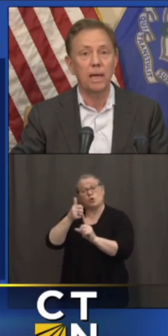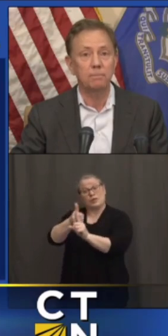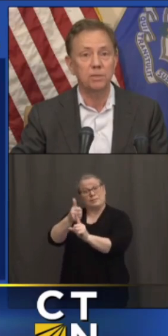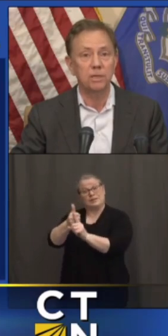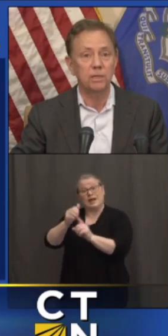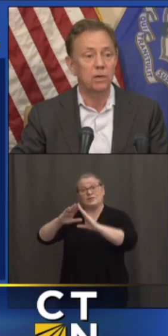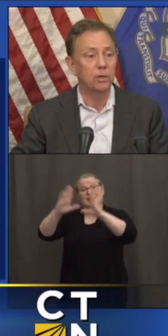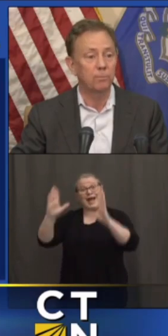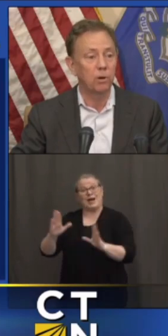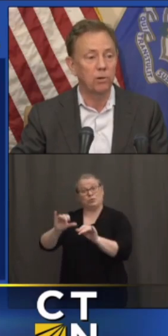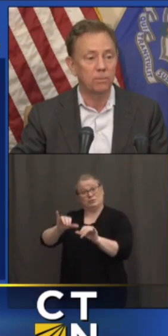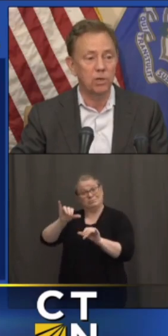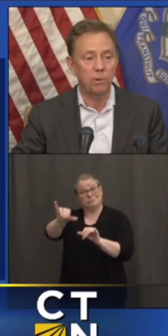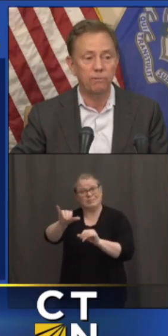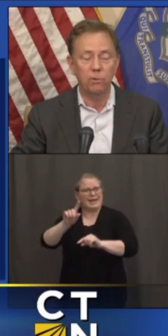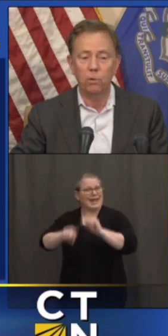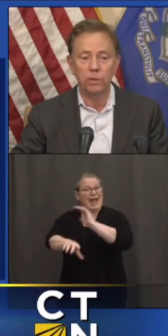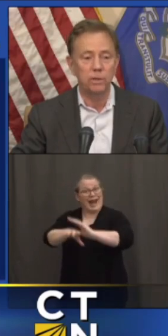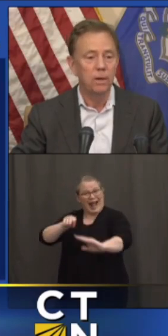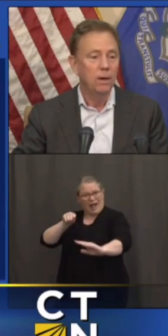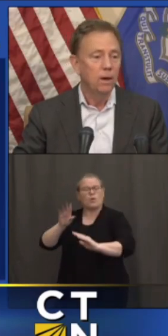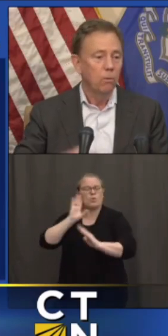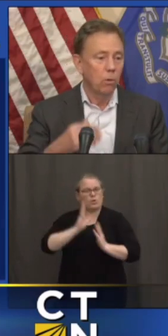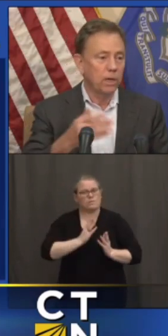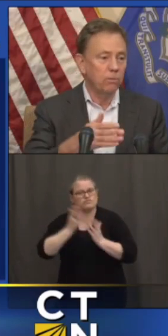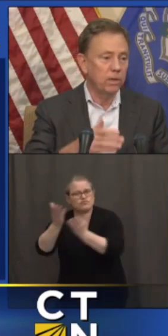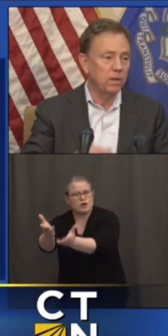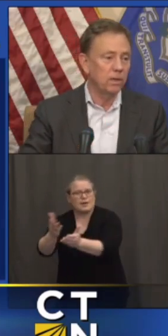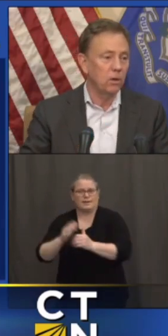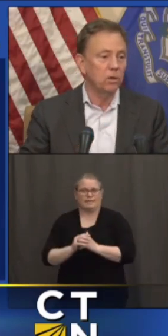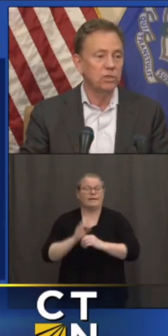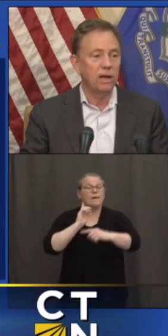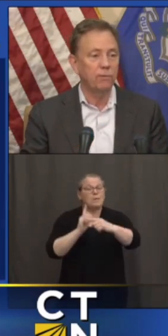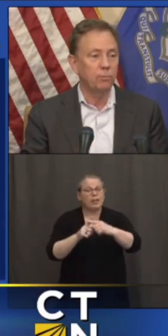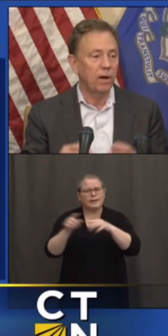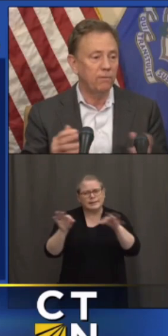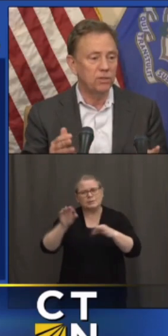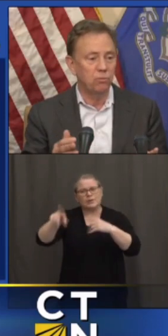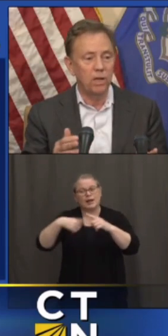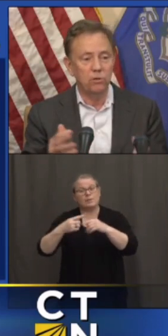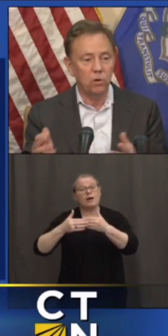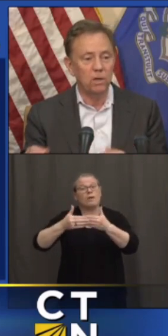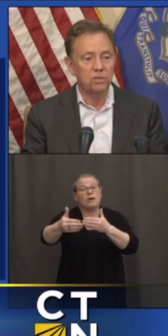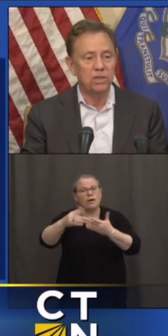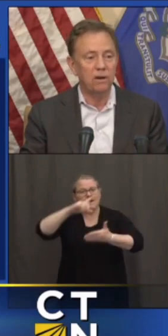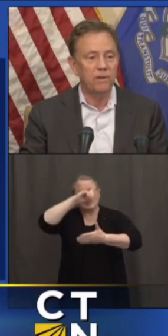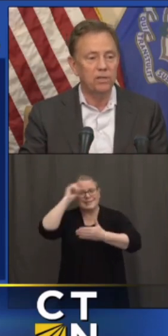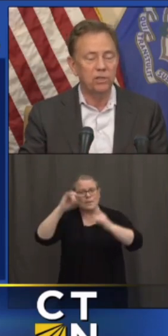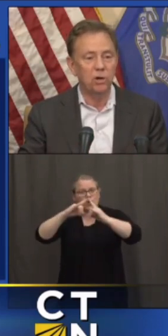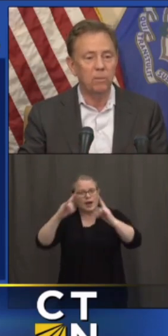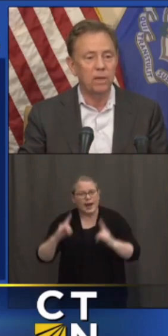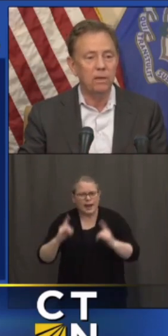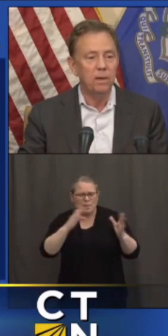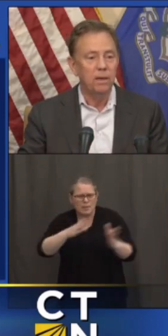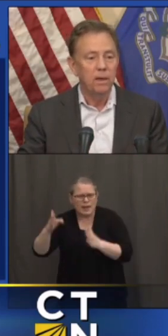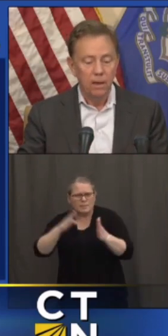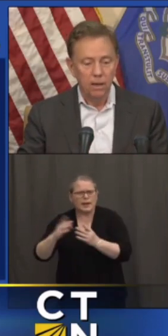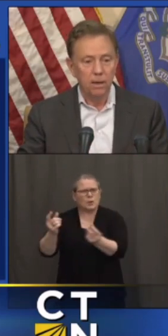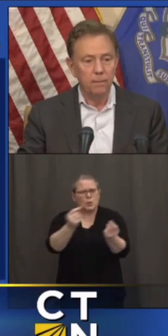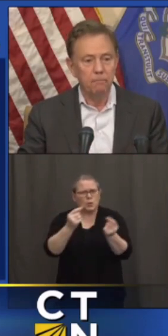summer camps and other programs going forward. Working with the large not-for-profits, Red Cross, Salvation